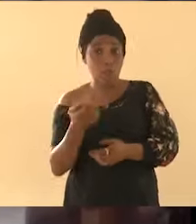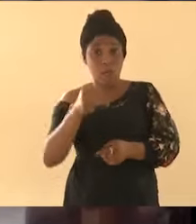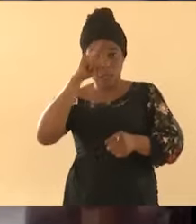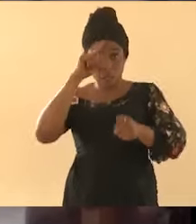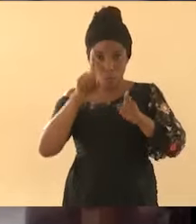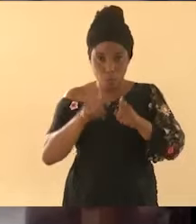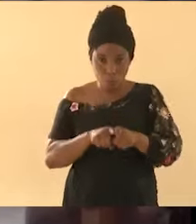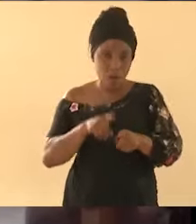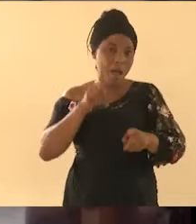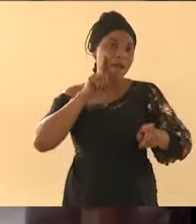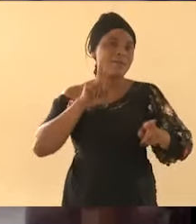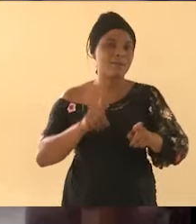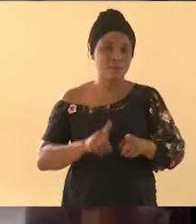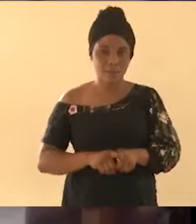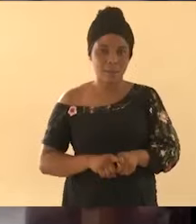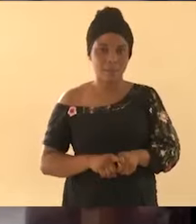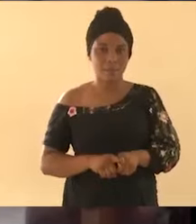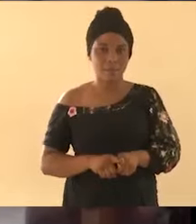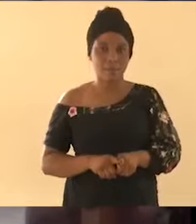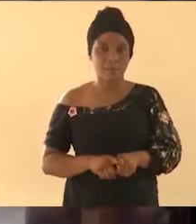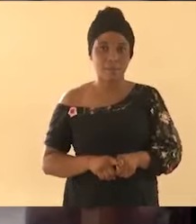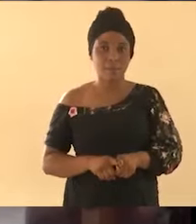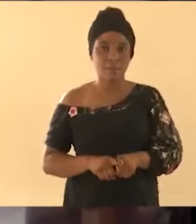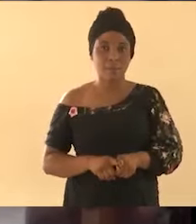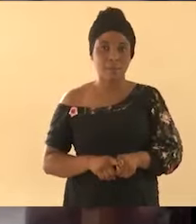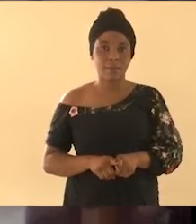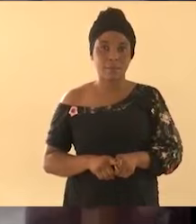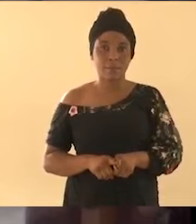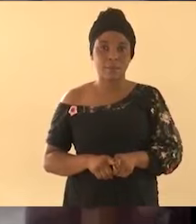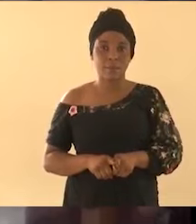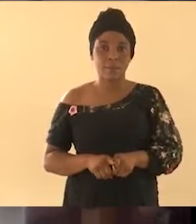and recognize a brother and a sister.